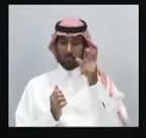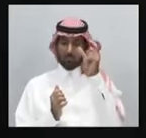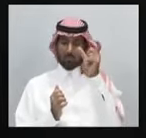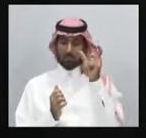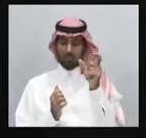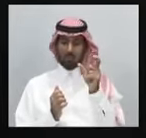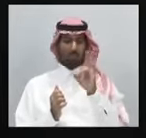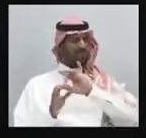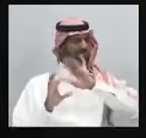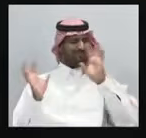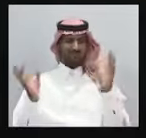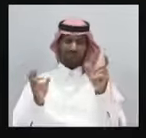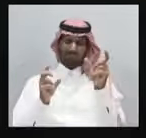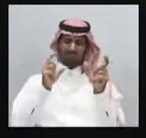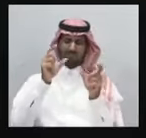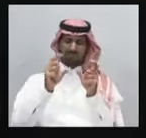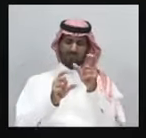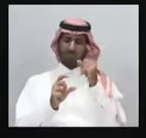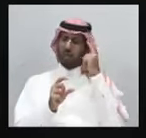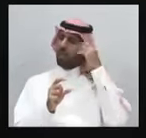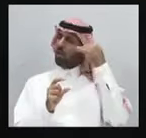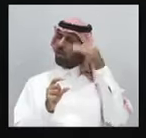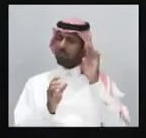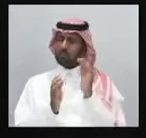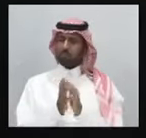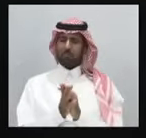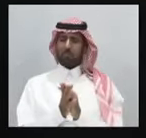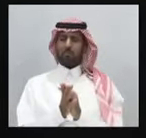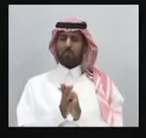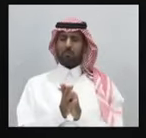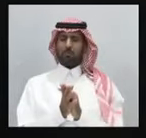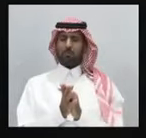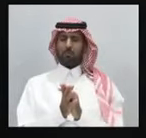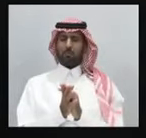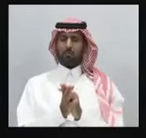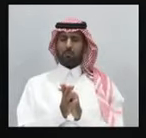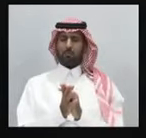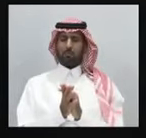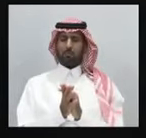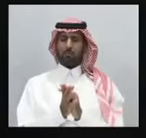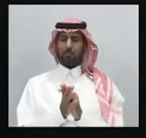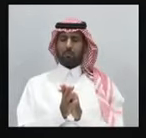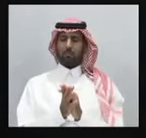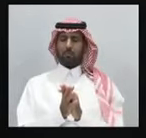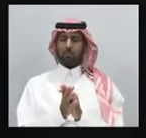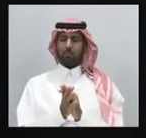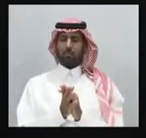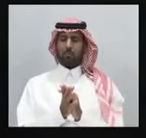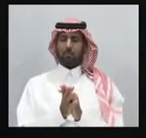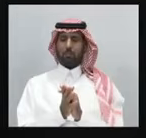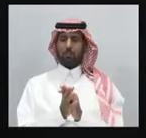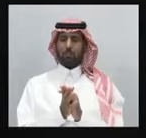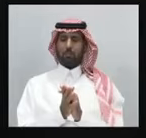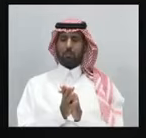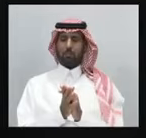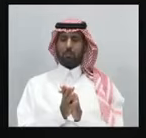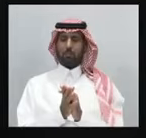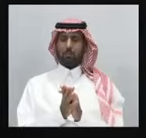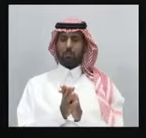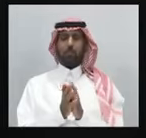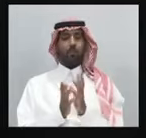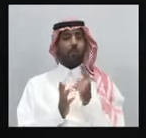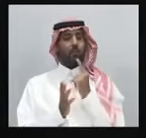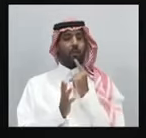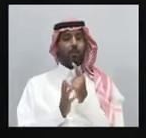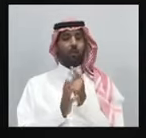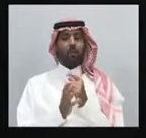not important. You can start and mix them up and down, 1, 3, 2, 5, it is up to you. Okay? So